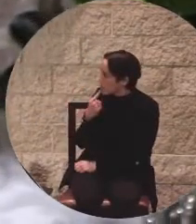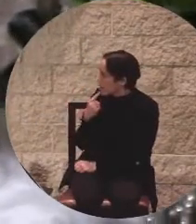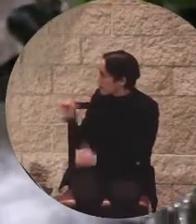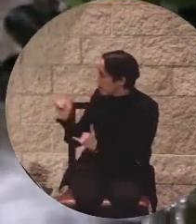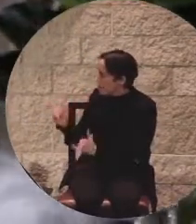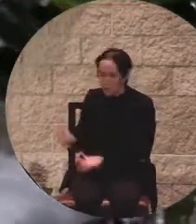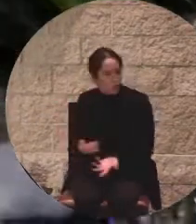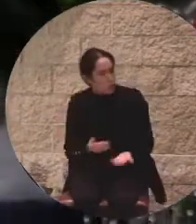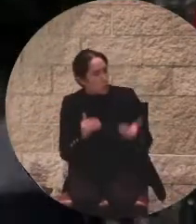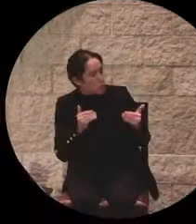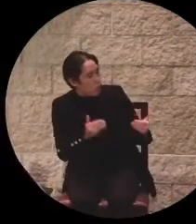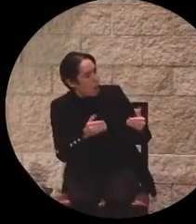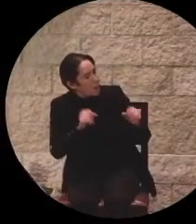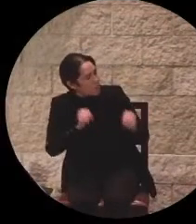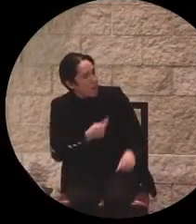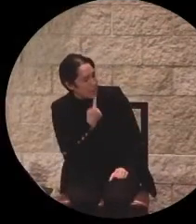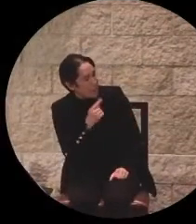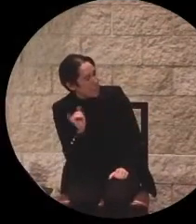same thing. Say that if you want, man.